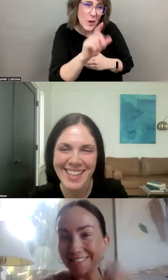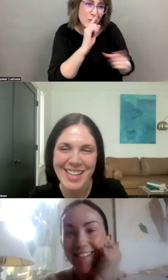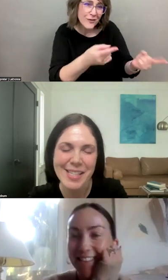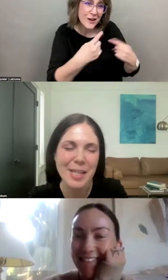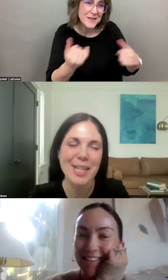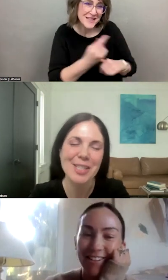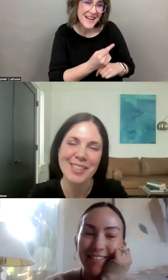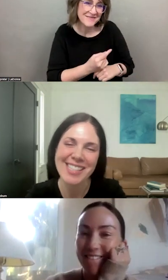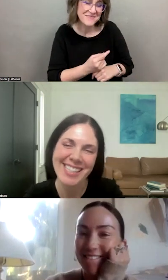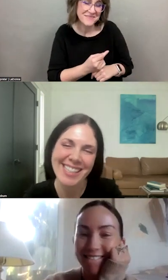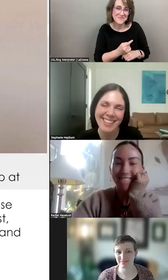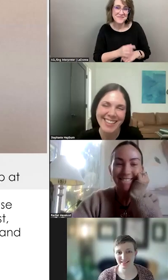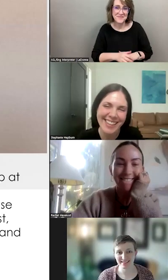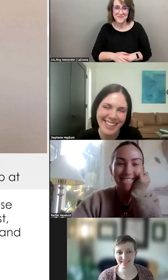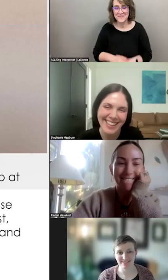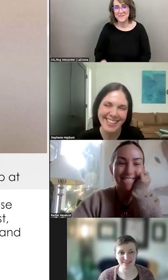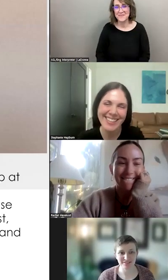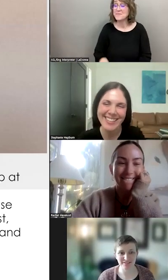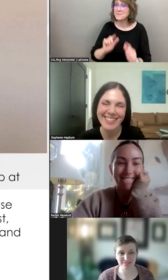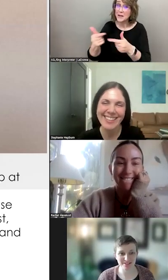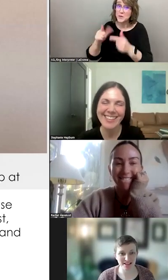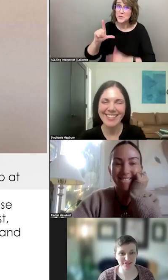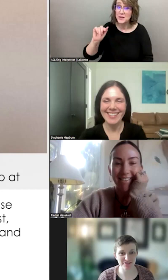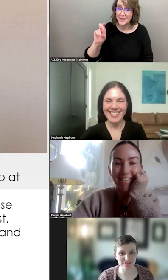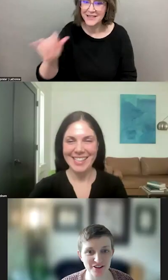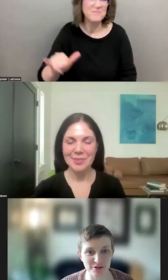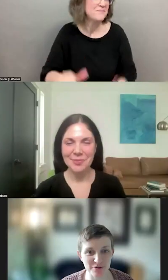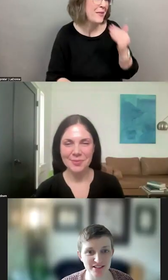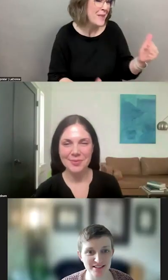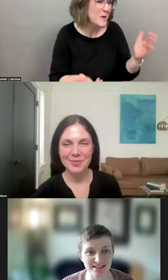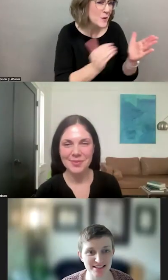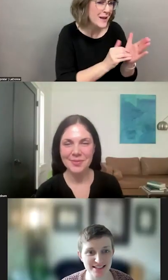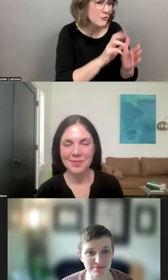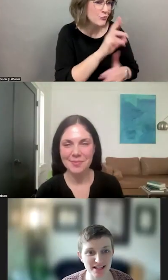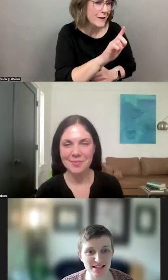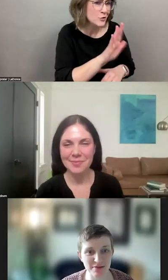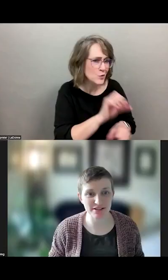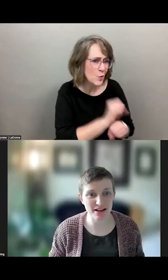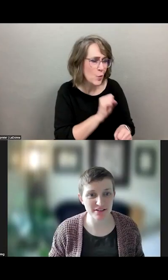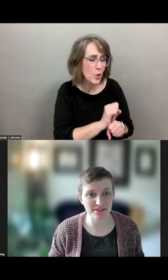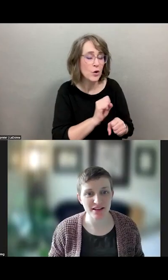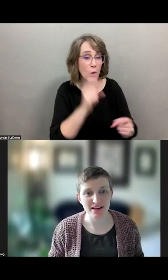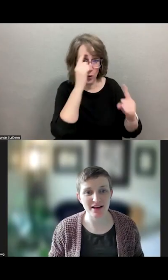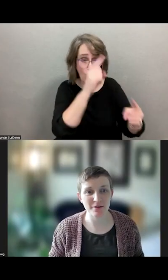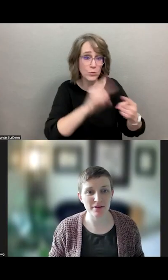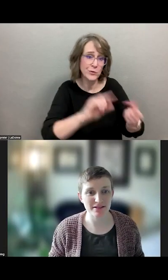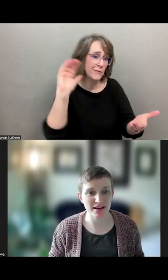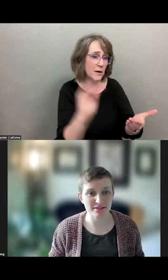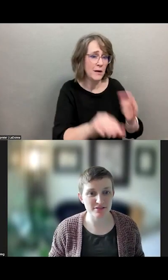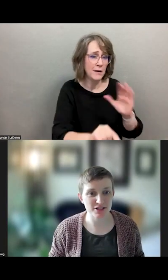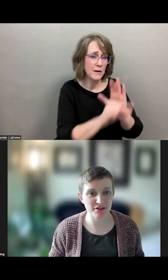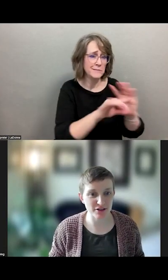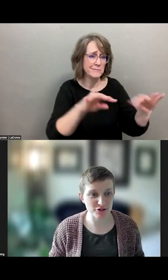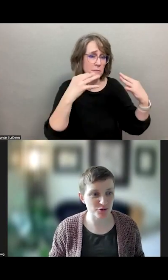you. Yeah, I'll send it back to you, Lindsay. Wonderful. And Rachel, thank you for all your work to destigmatize mental health